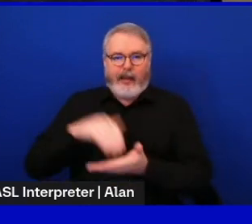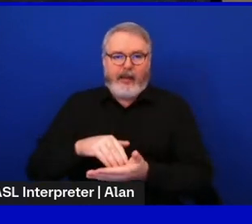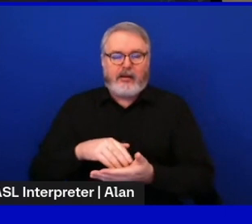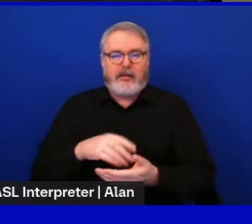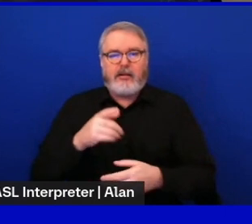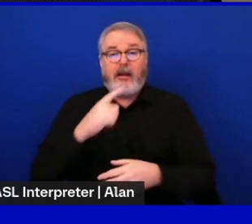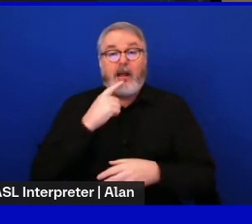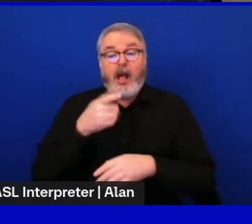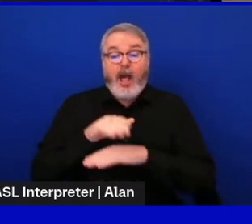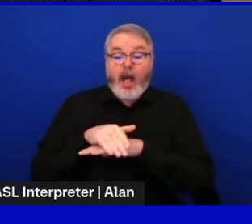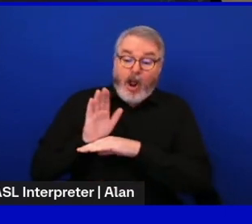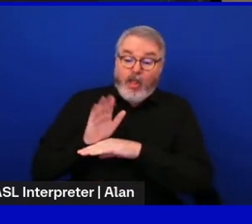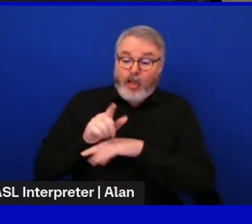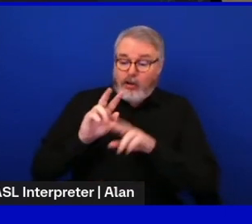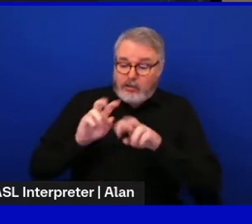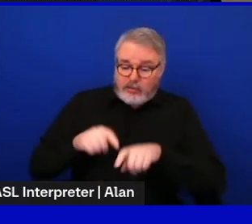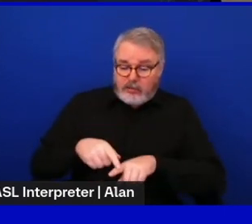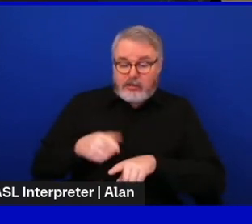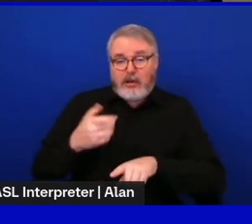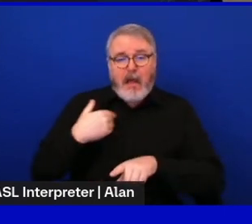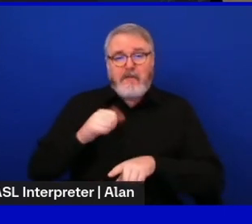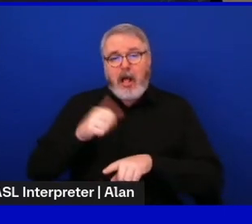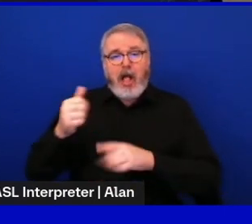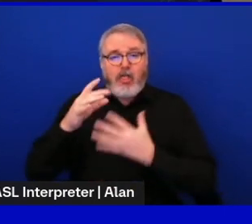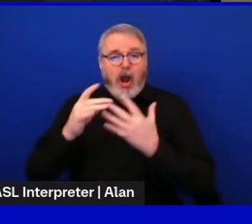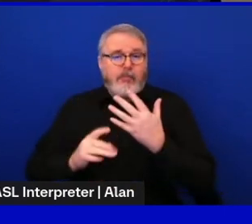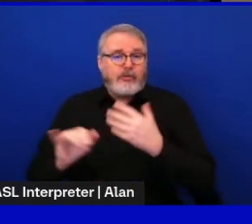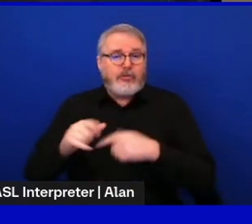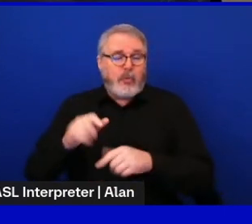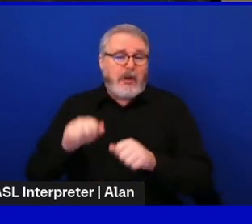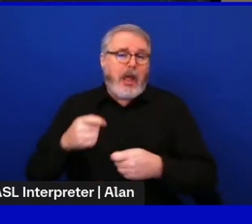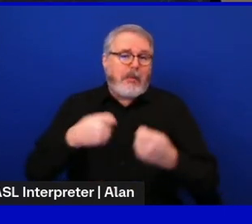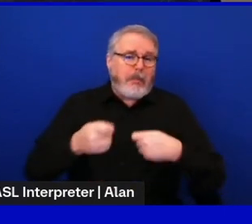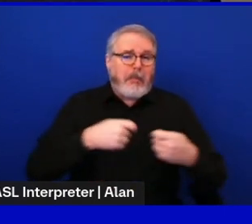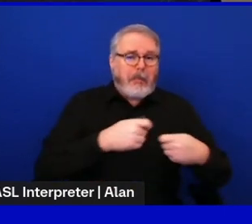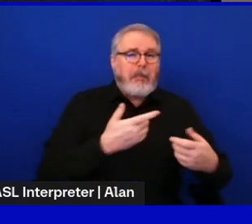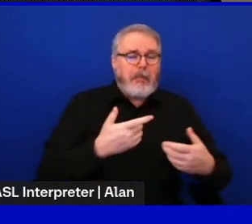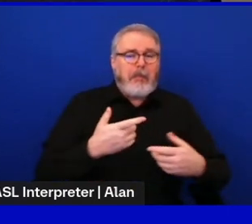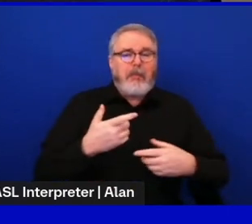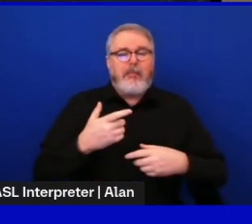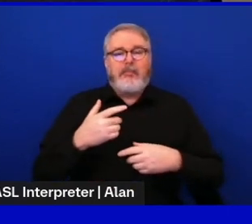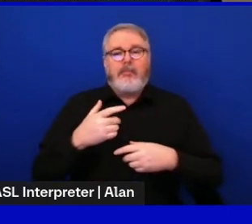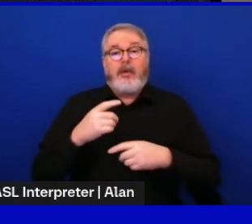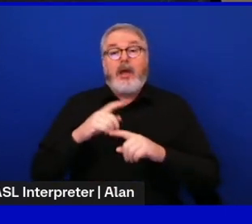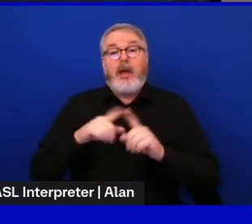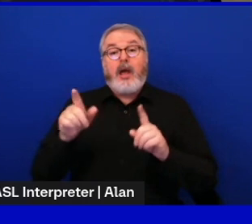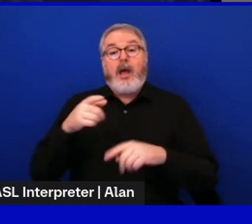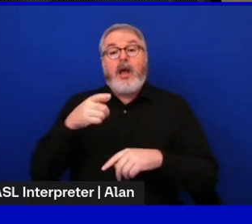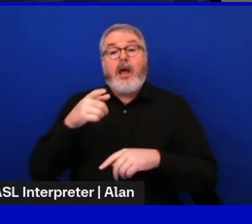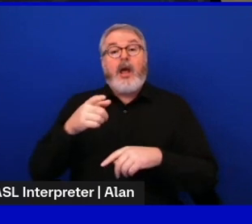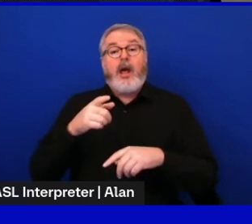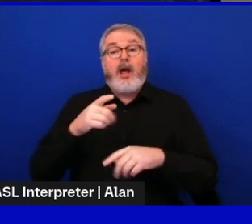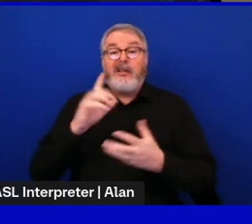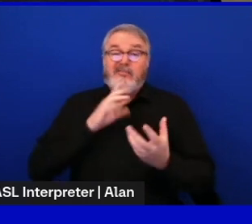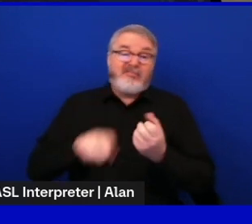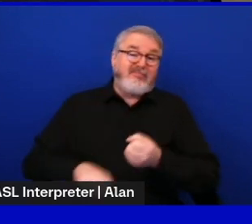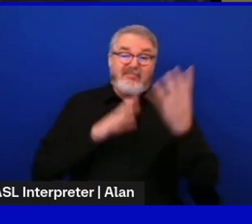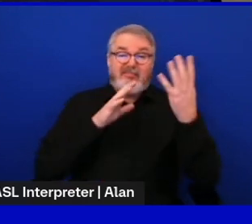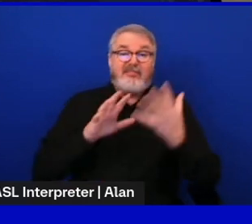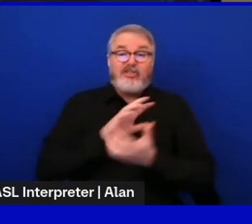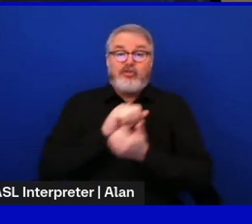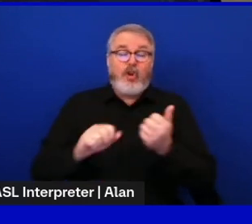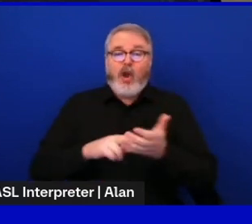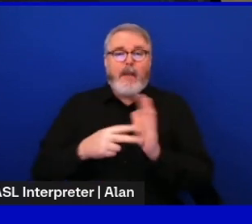that apply would just go and try to reconciliate the changes kind of produced by a plan, whereas destroy would do the